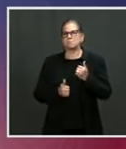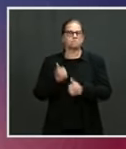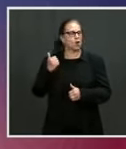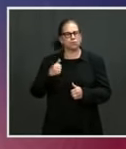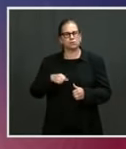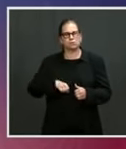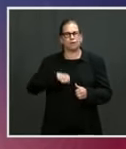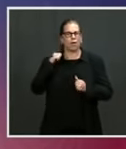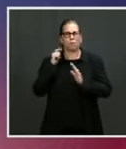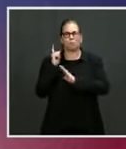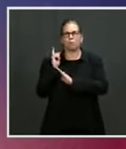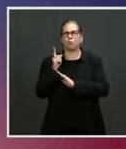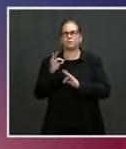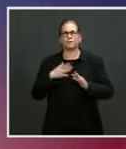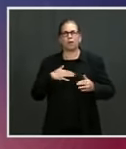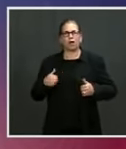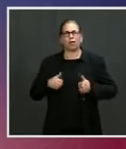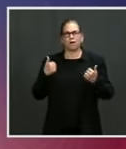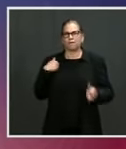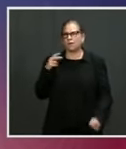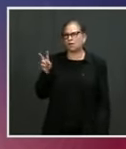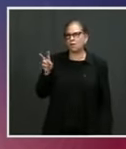Yesterday marked the anniversary of his death,